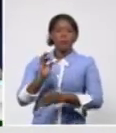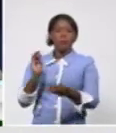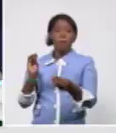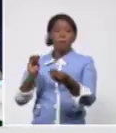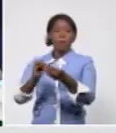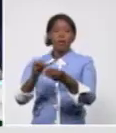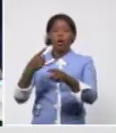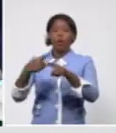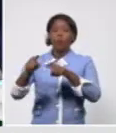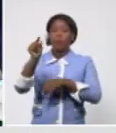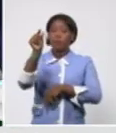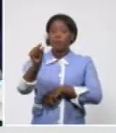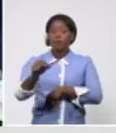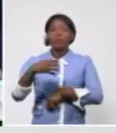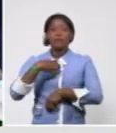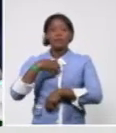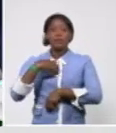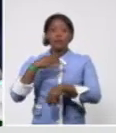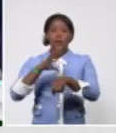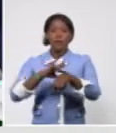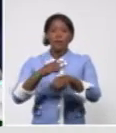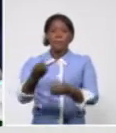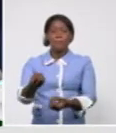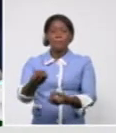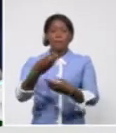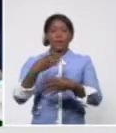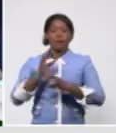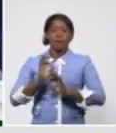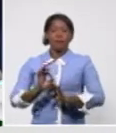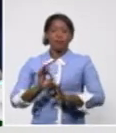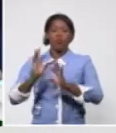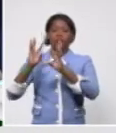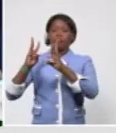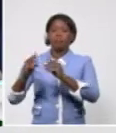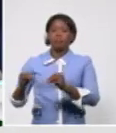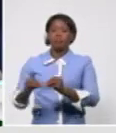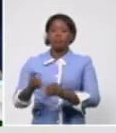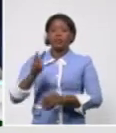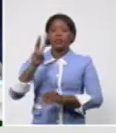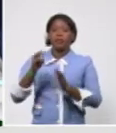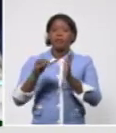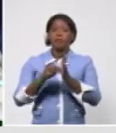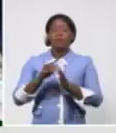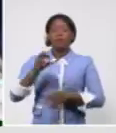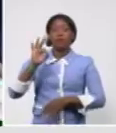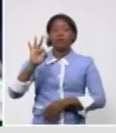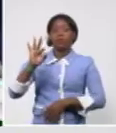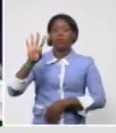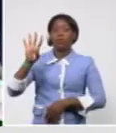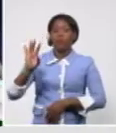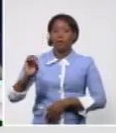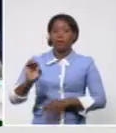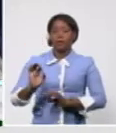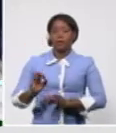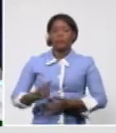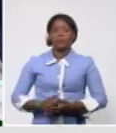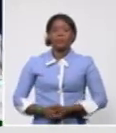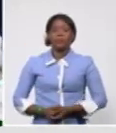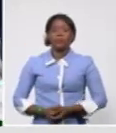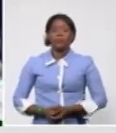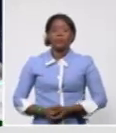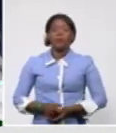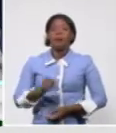8 of the 11 are confirmed case contacts. This means that